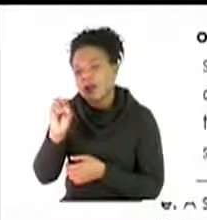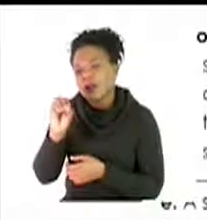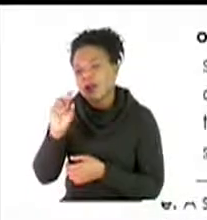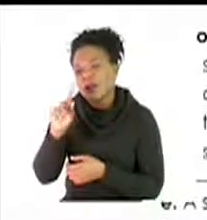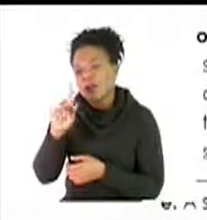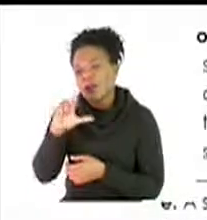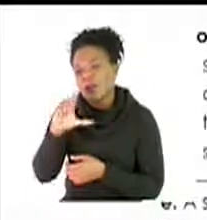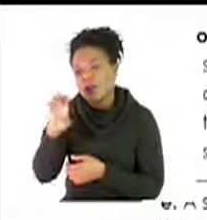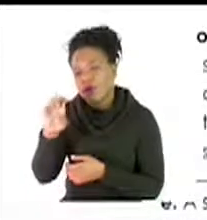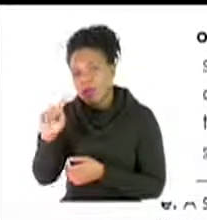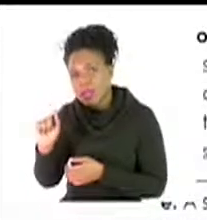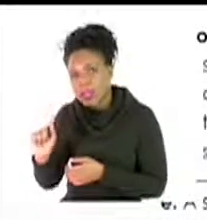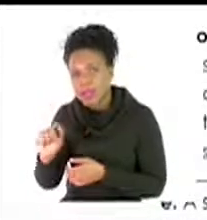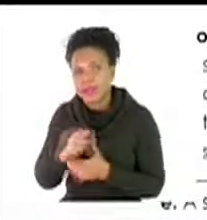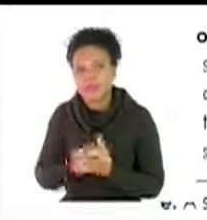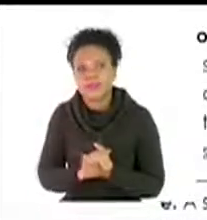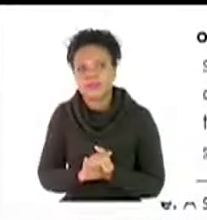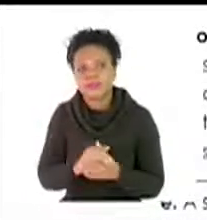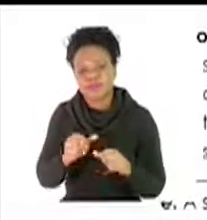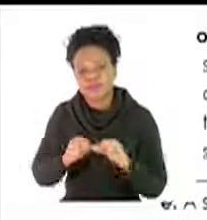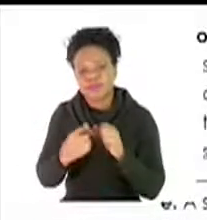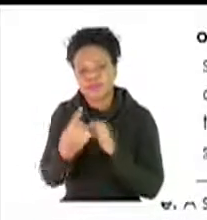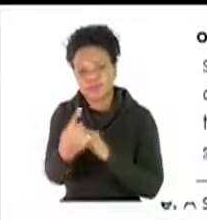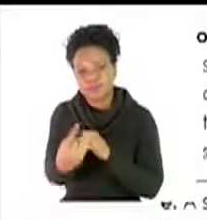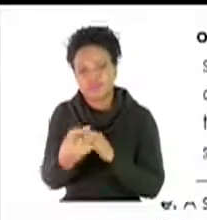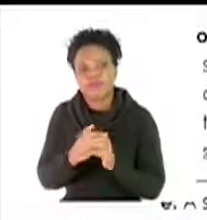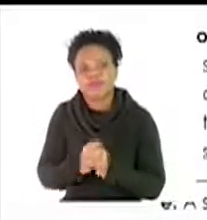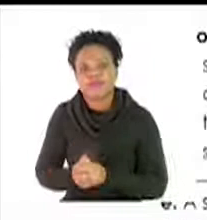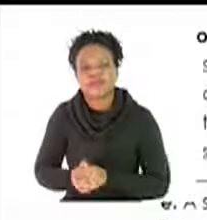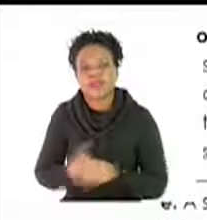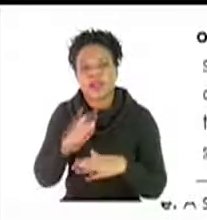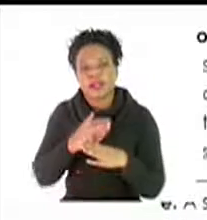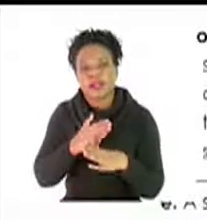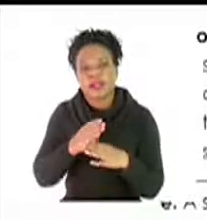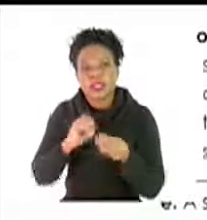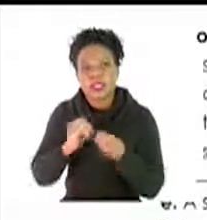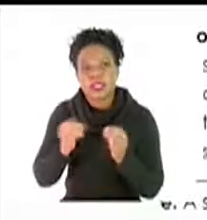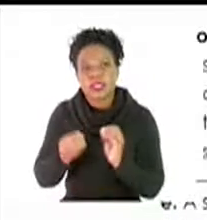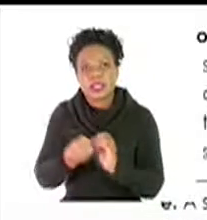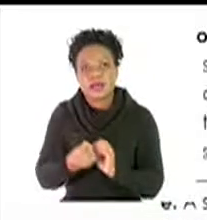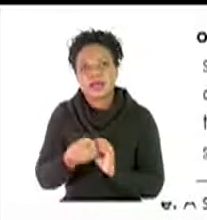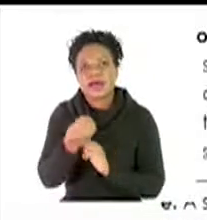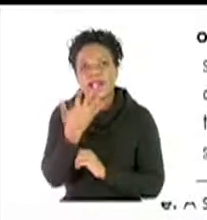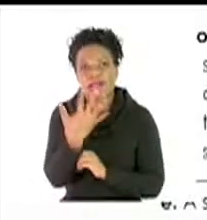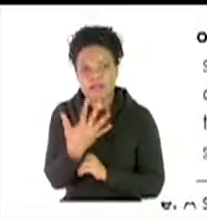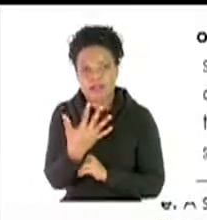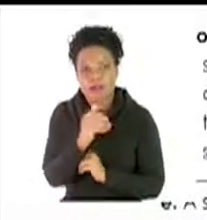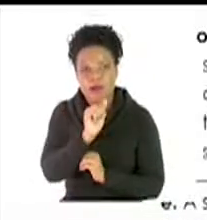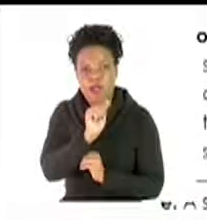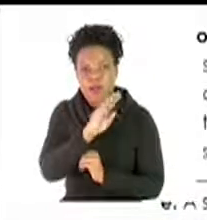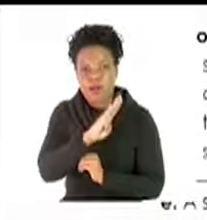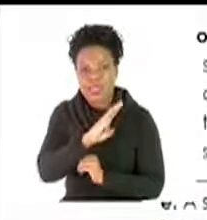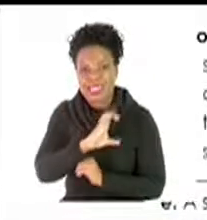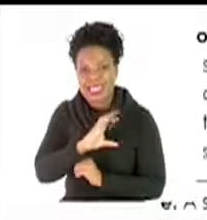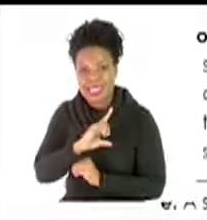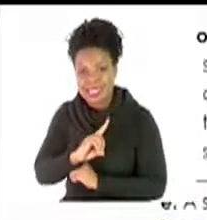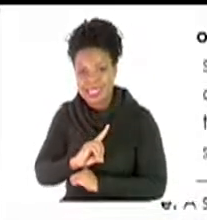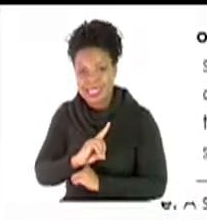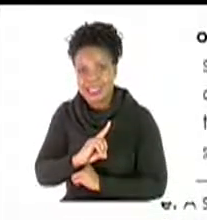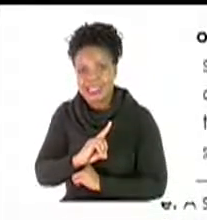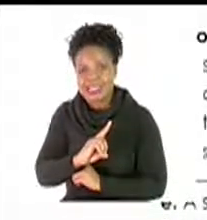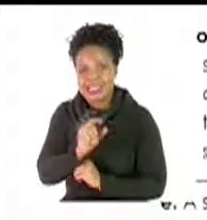which says, use the diminutive suffixes to form diminutive nouns.